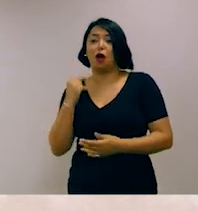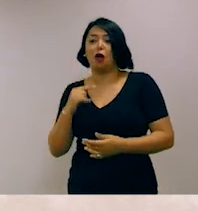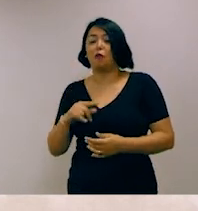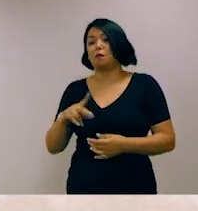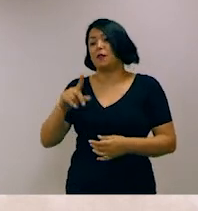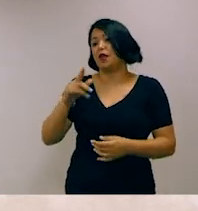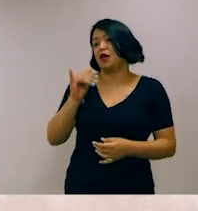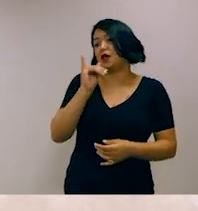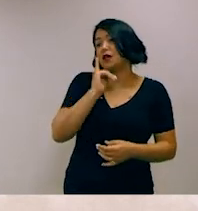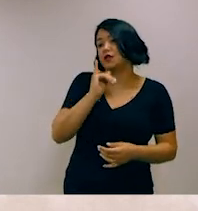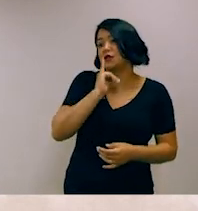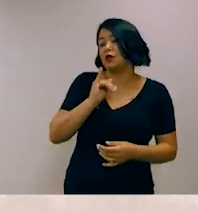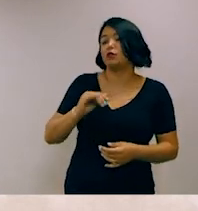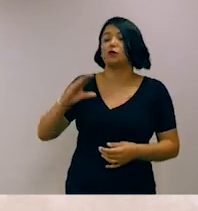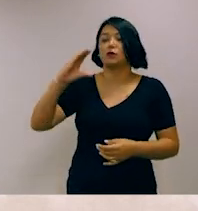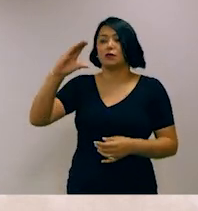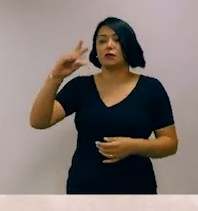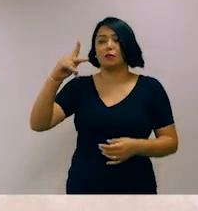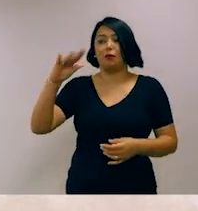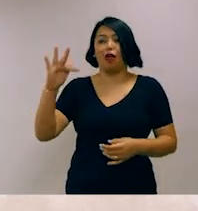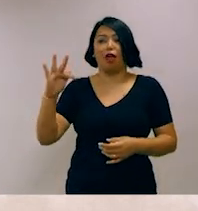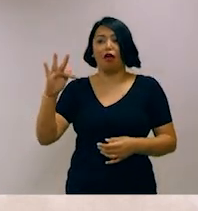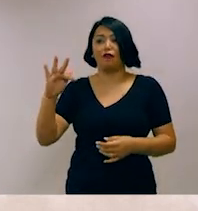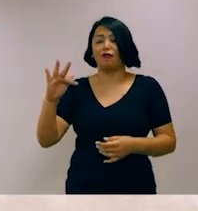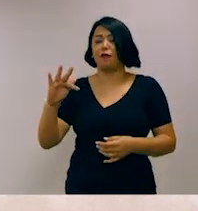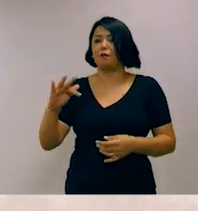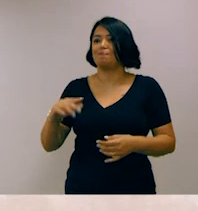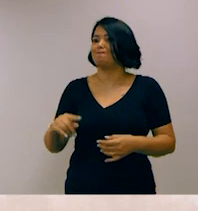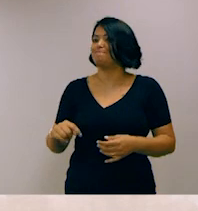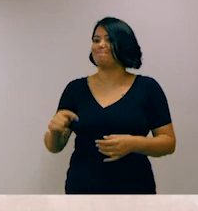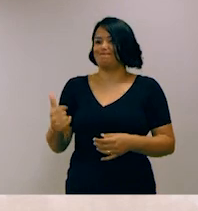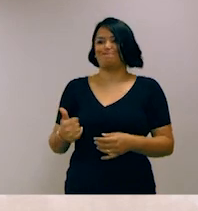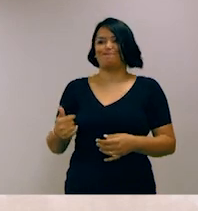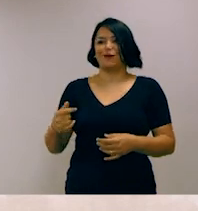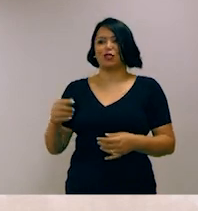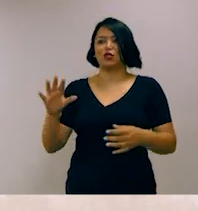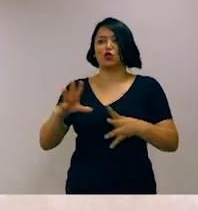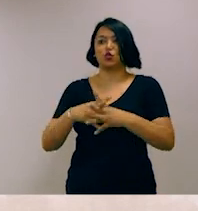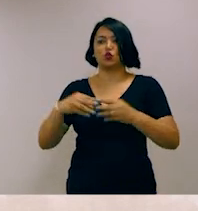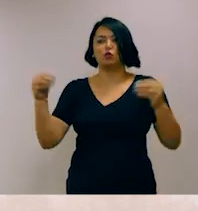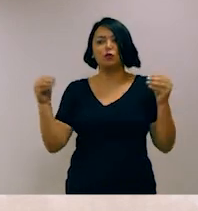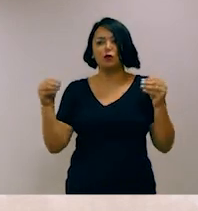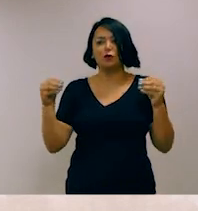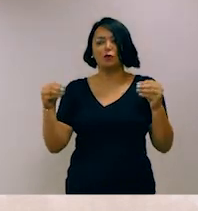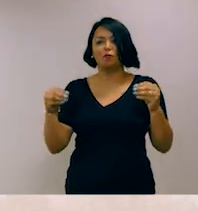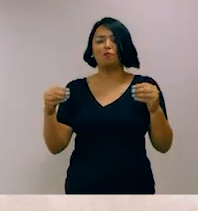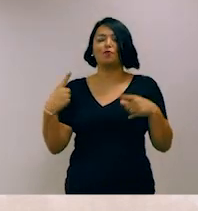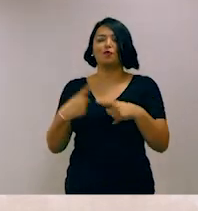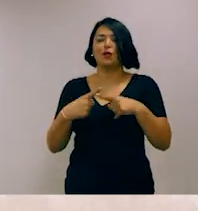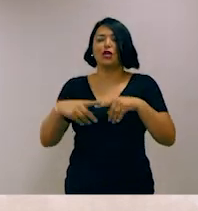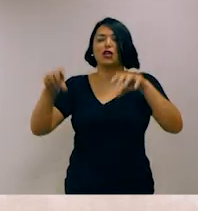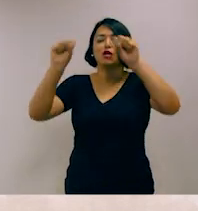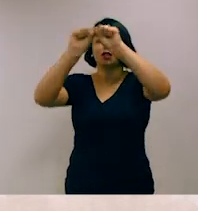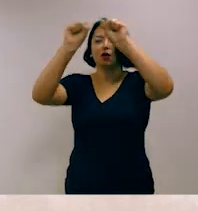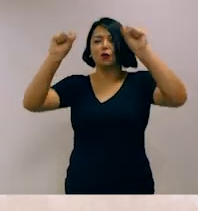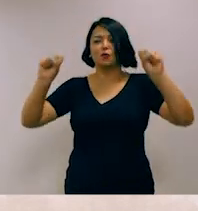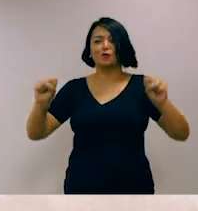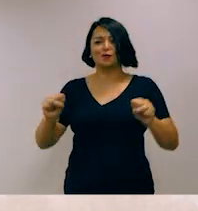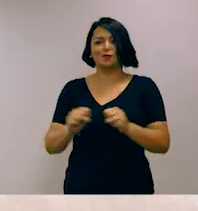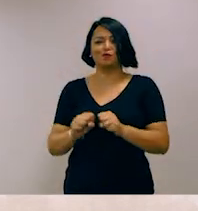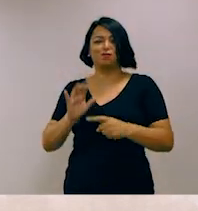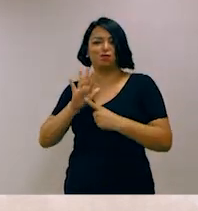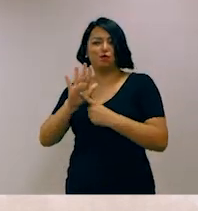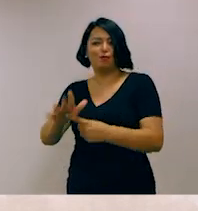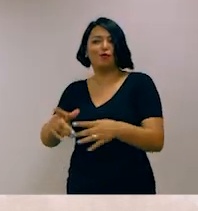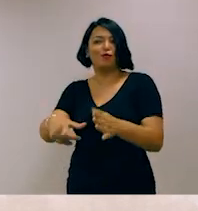that were extremely common, the CPF number, the name, they don't go through this system any longer.